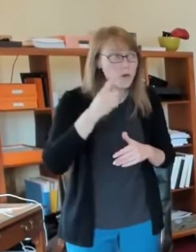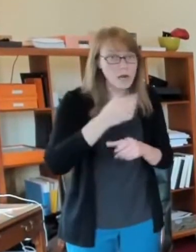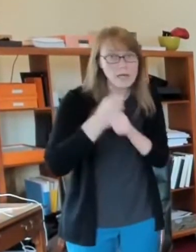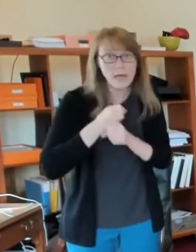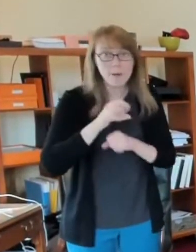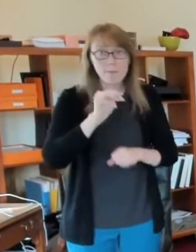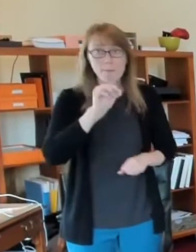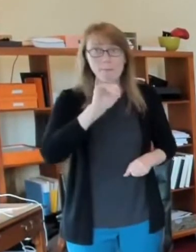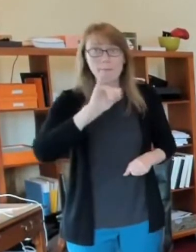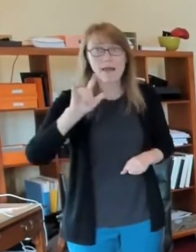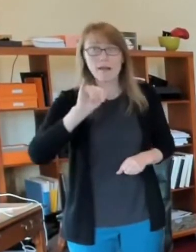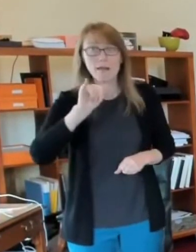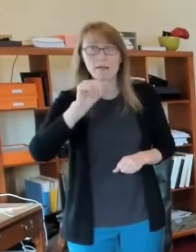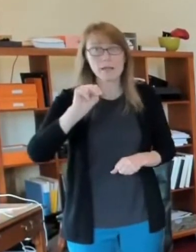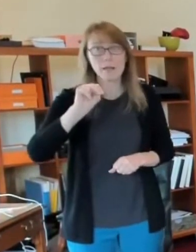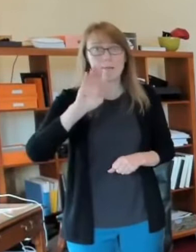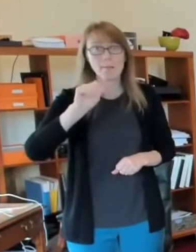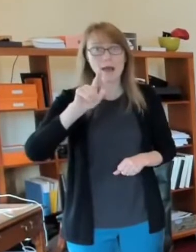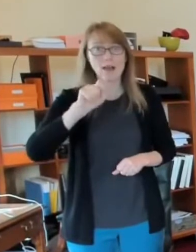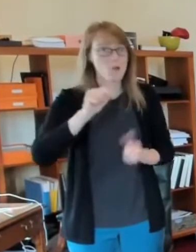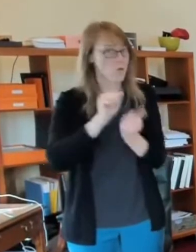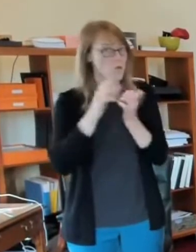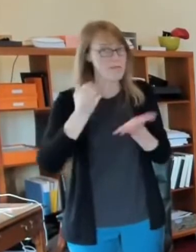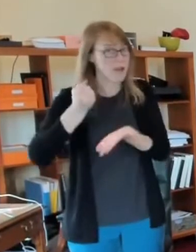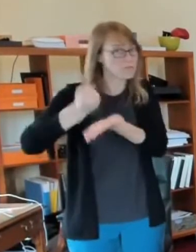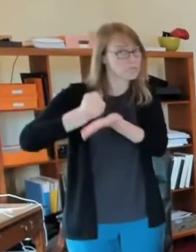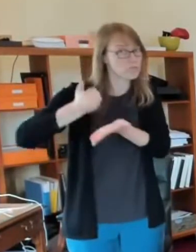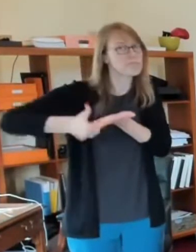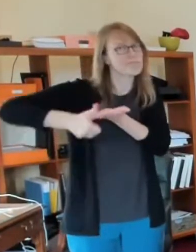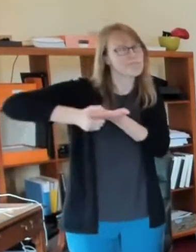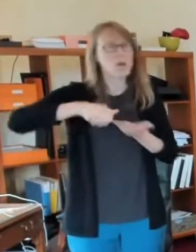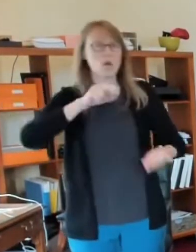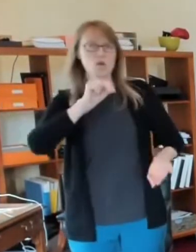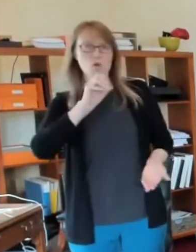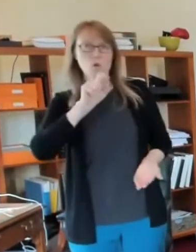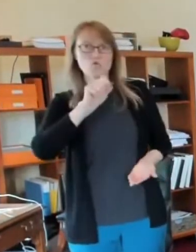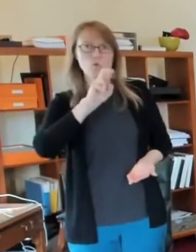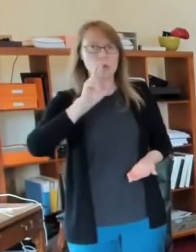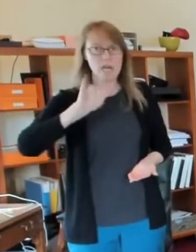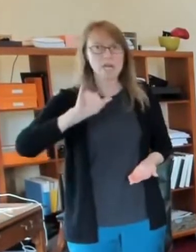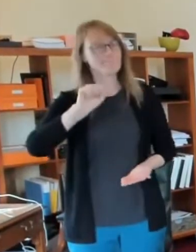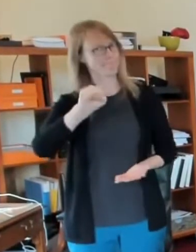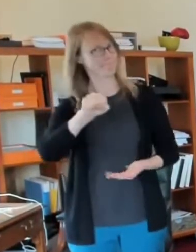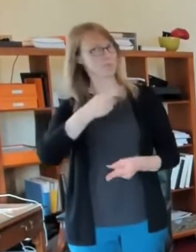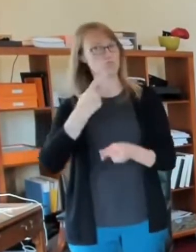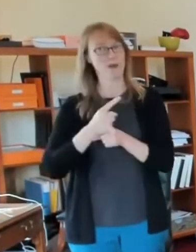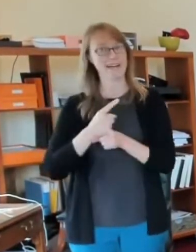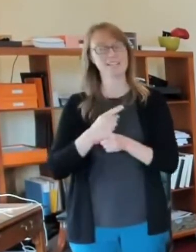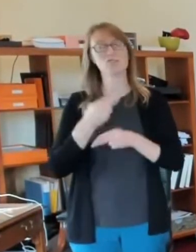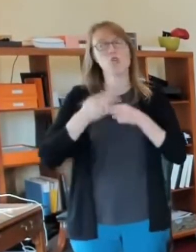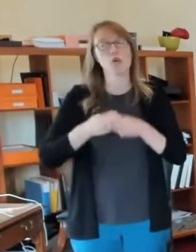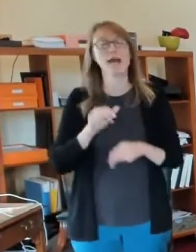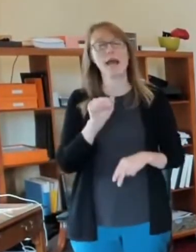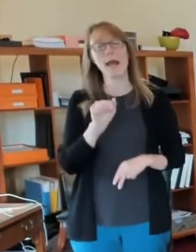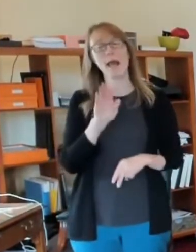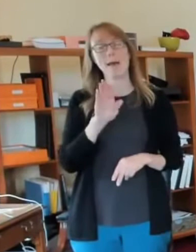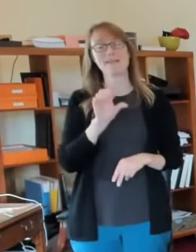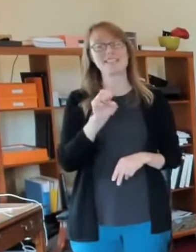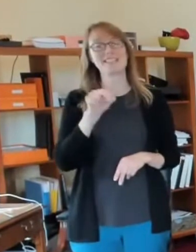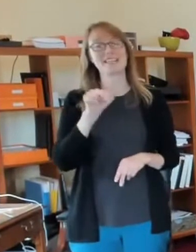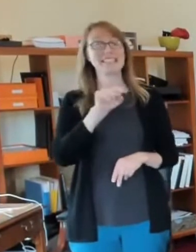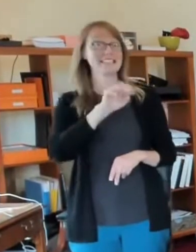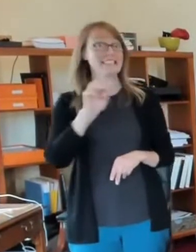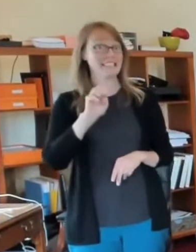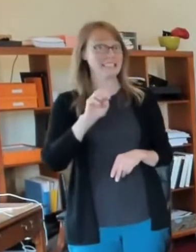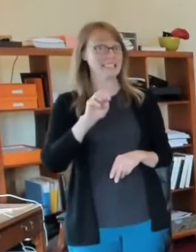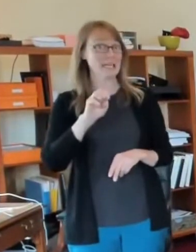a notary? It does. It's an absentee ballot that you would get, and you would not have to have a notary. But you do have to